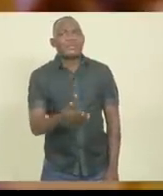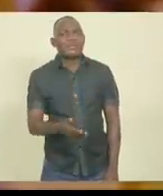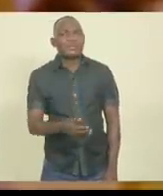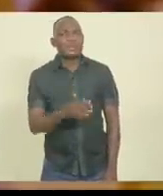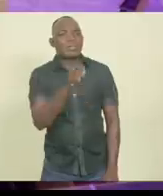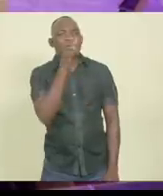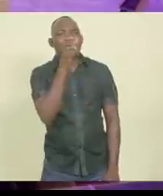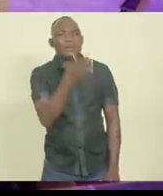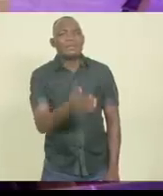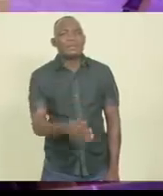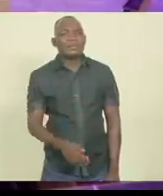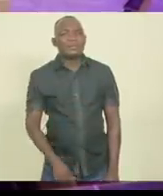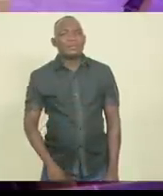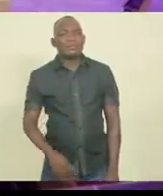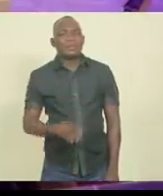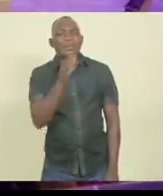Ma.